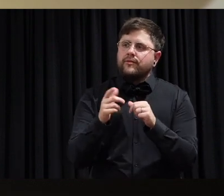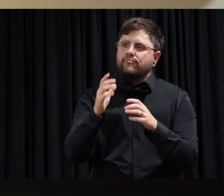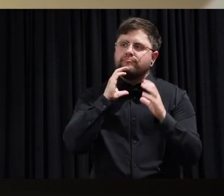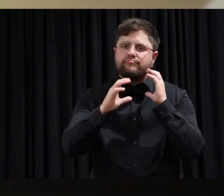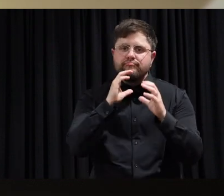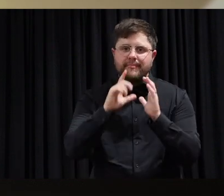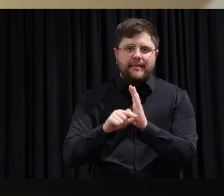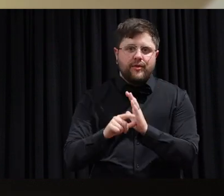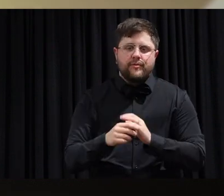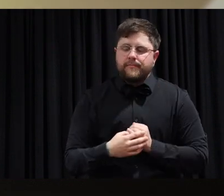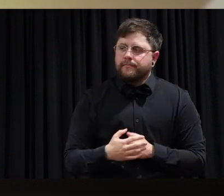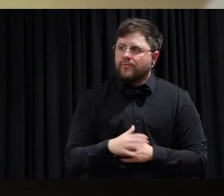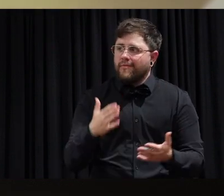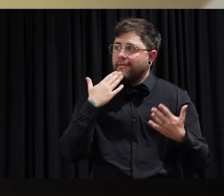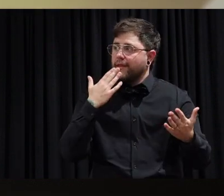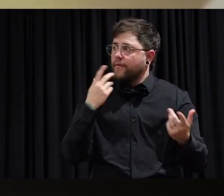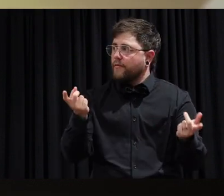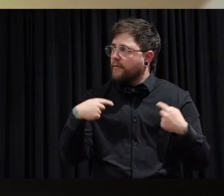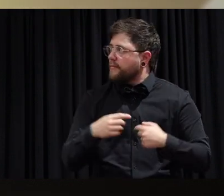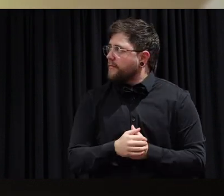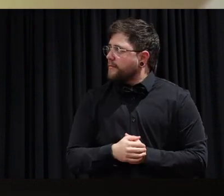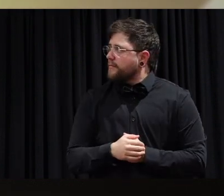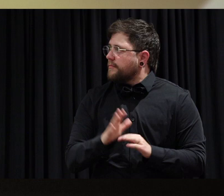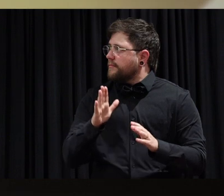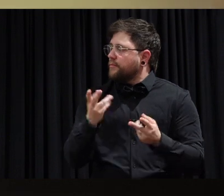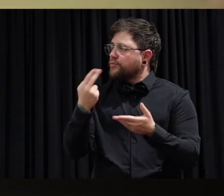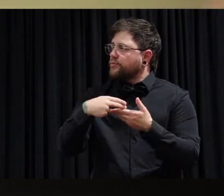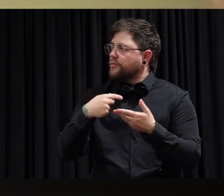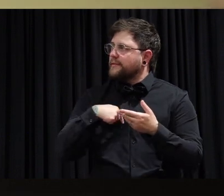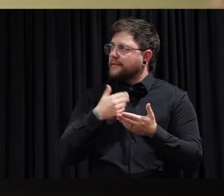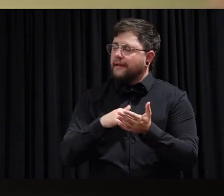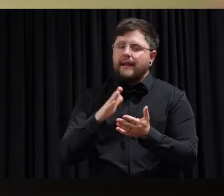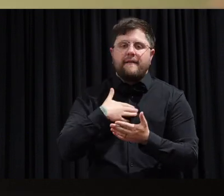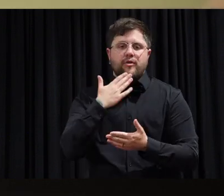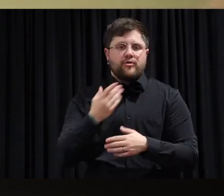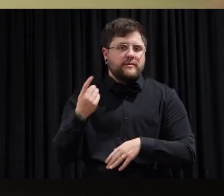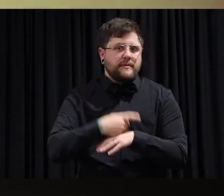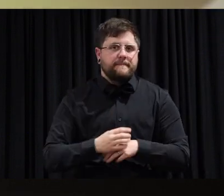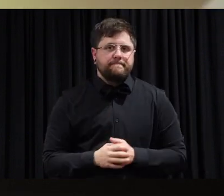conversation a little later. So thank you so much for coming, and join us again and have a great day.